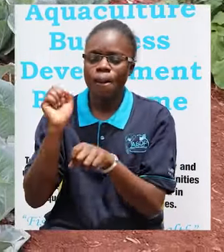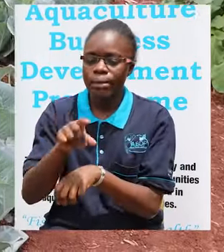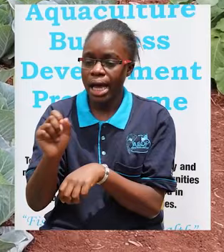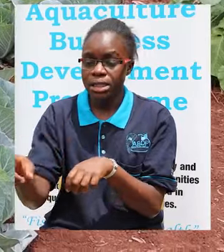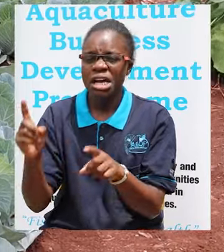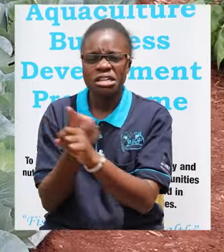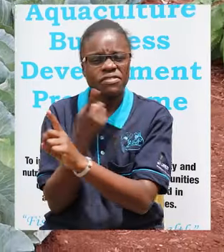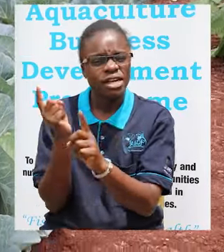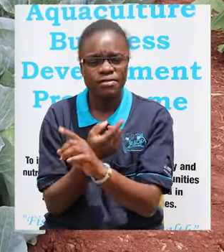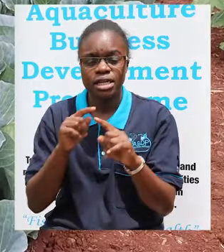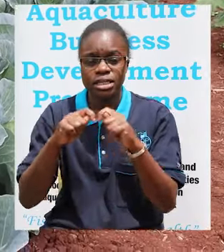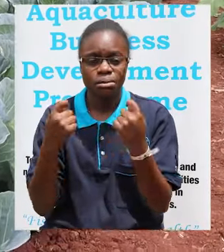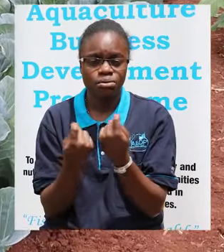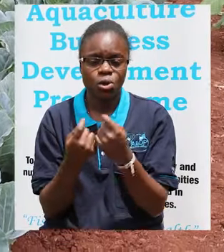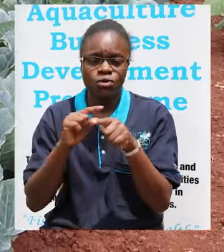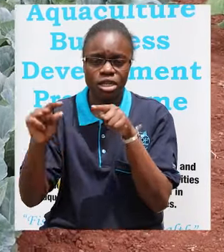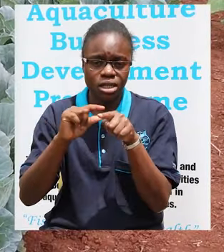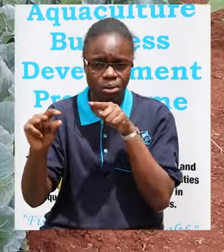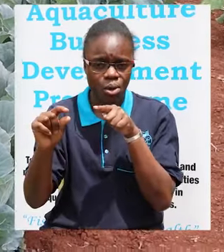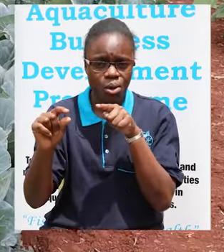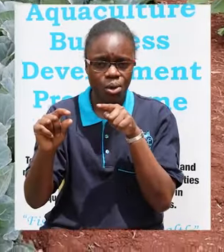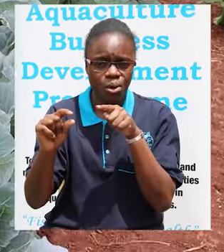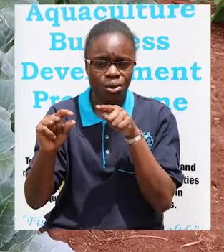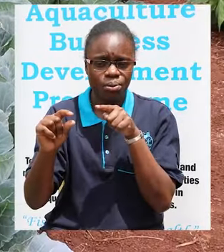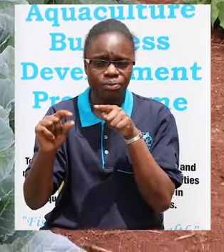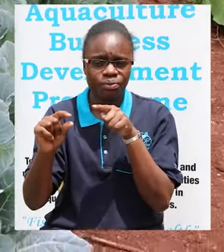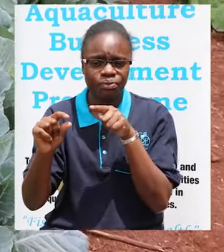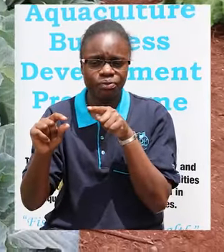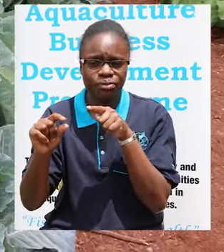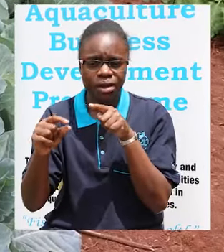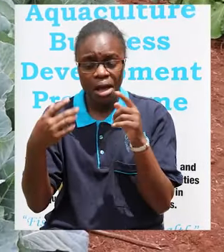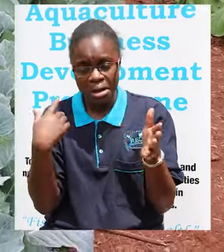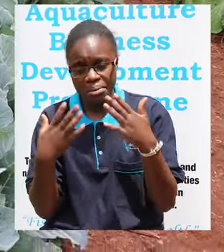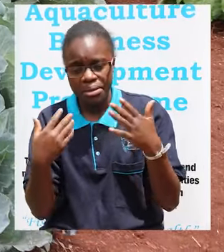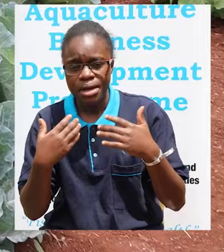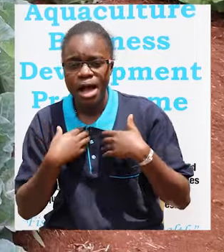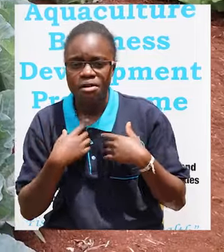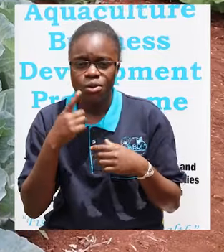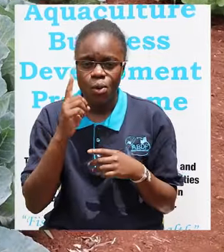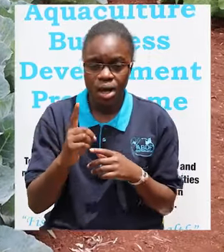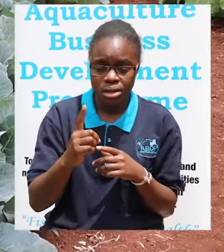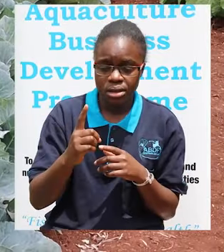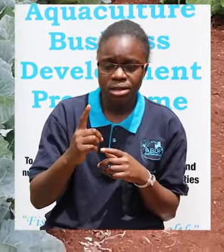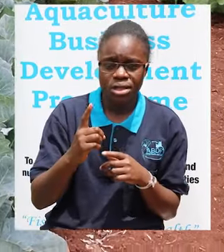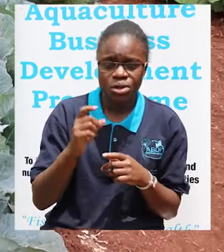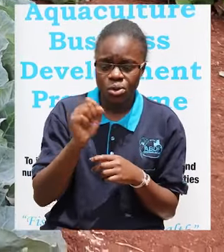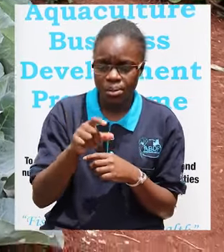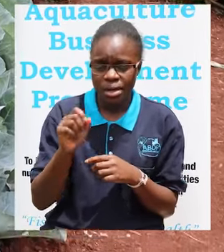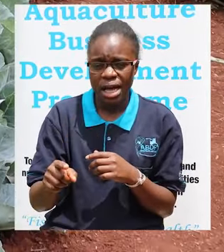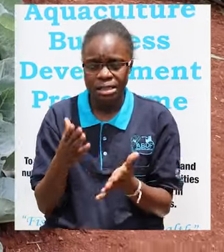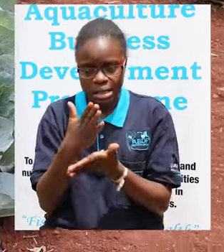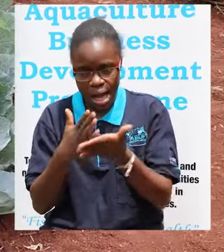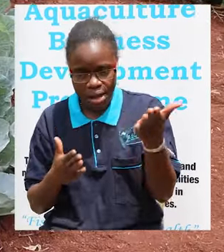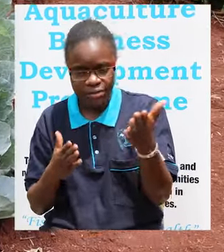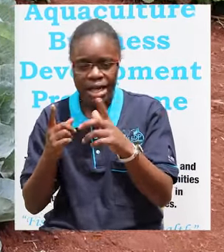you can have three varieties or four depending on your family. You can plant one variety, half of the containing